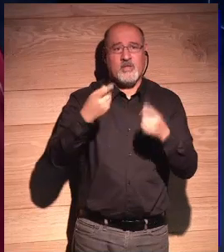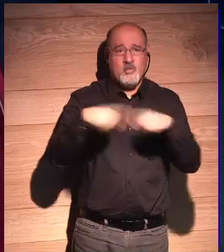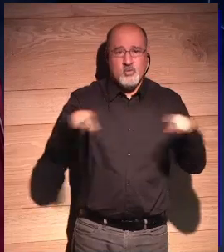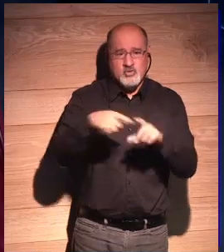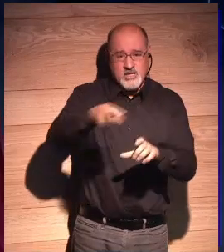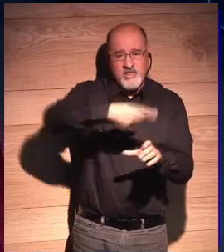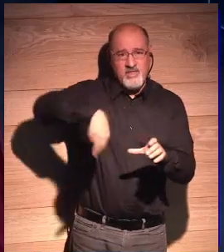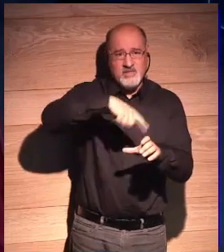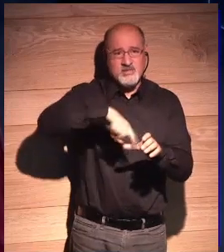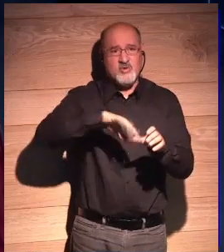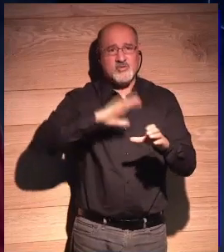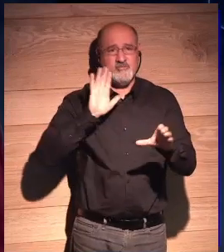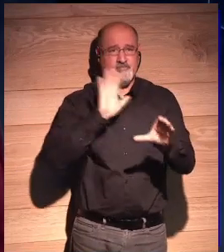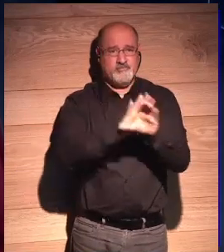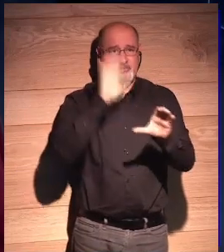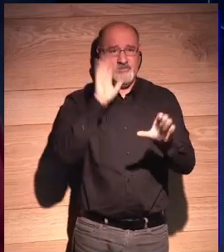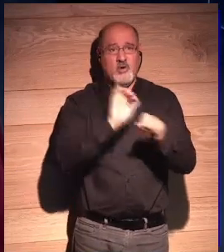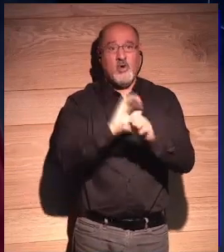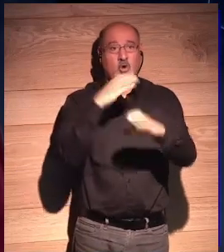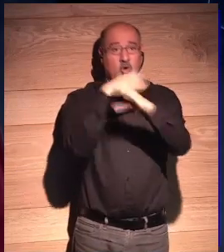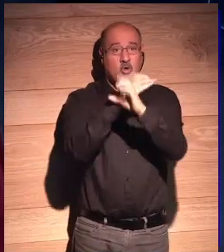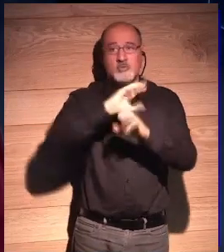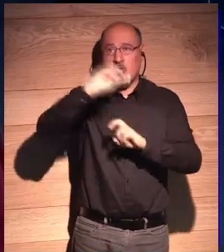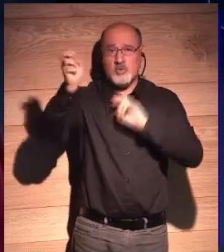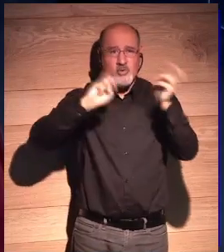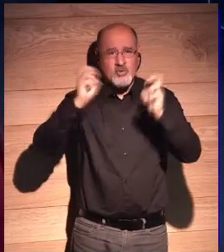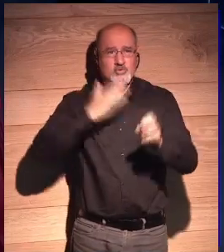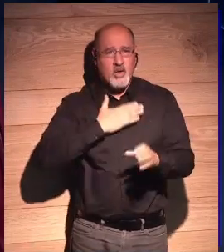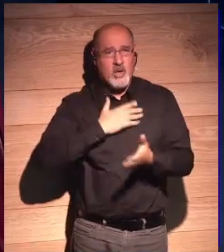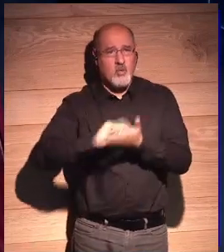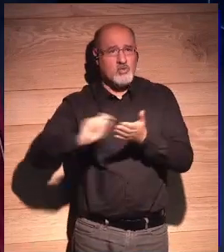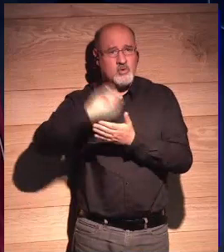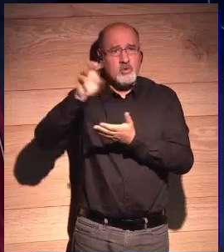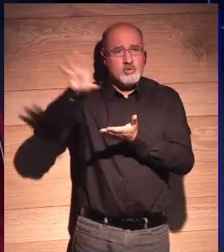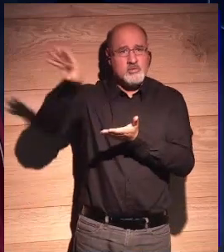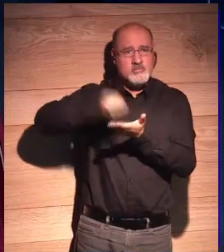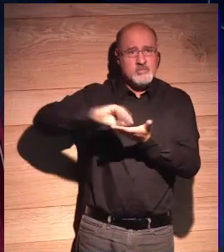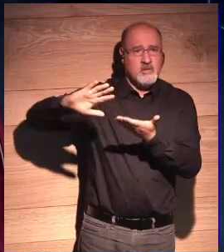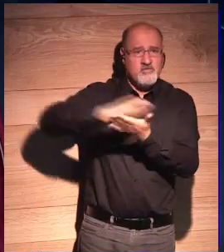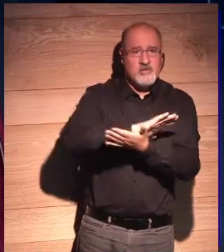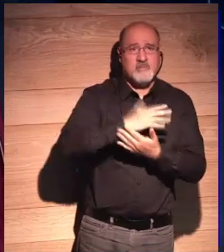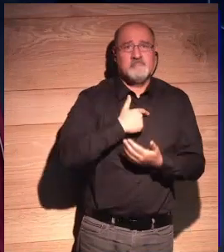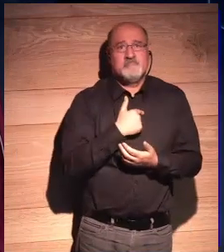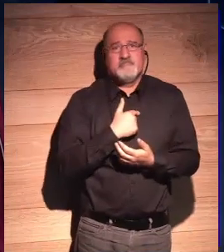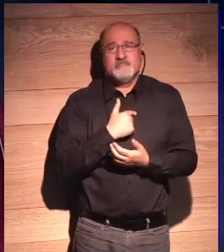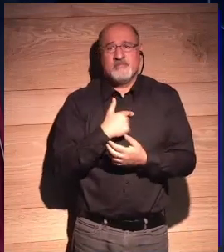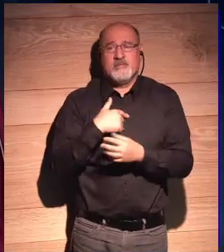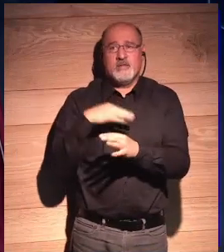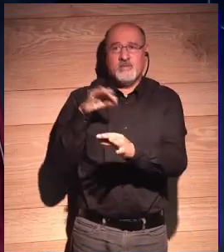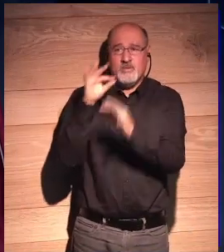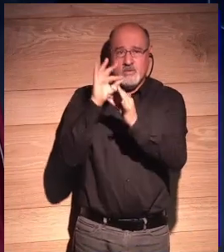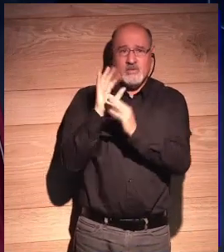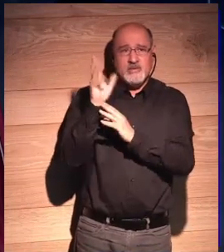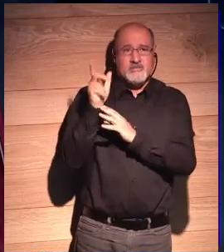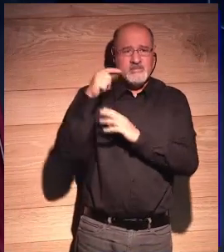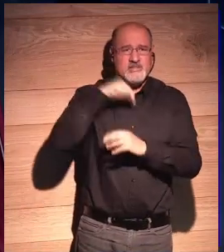them. But the idea was not to like get away with like I stole the artwork. It was to find like the 4 people